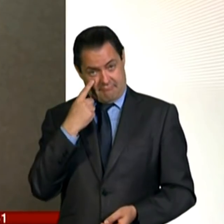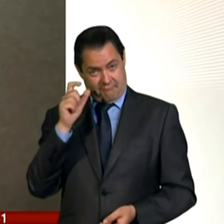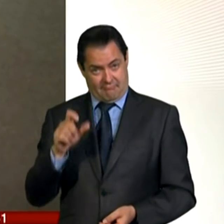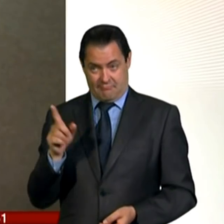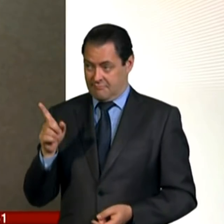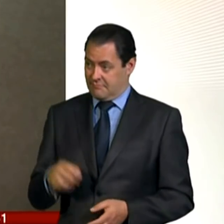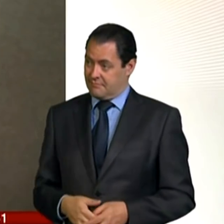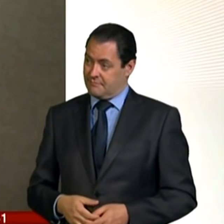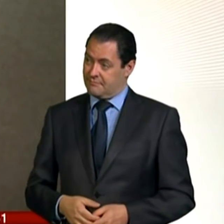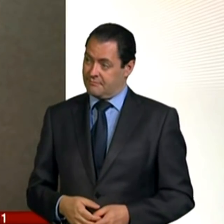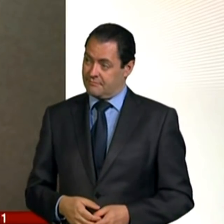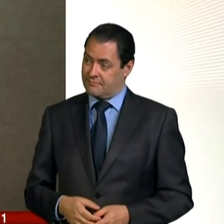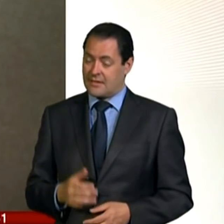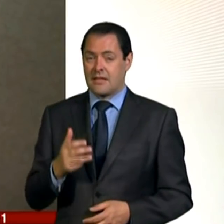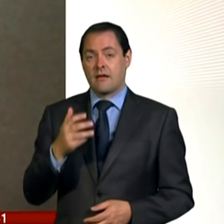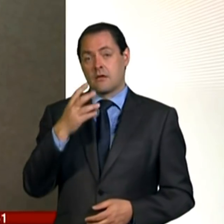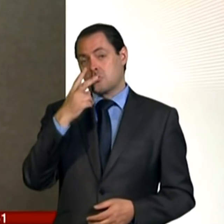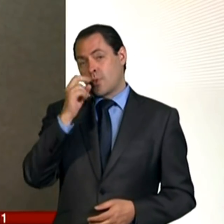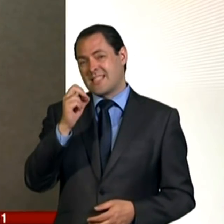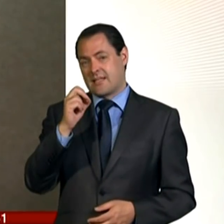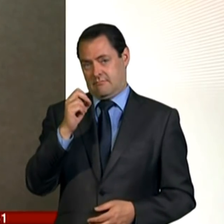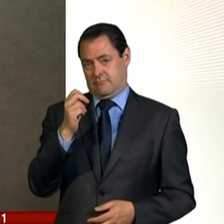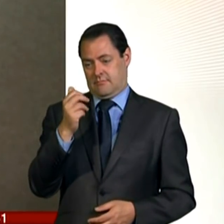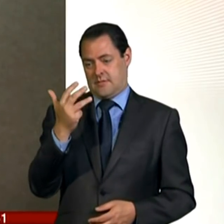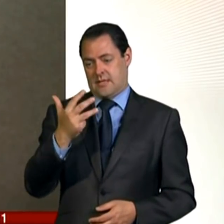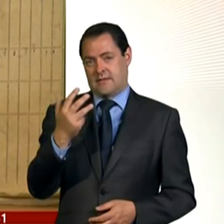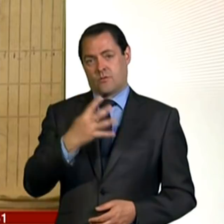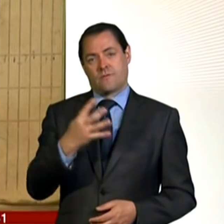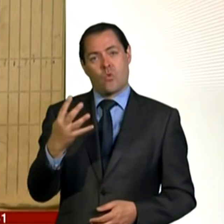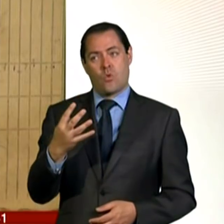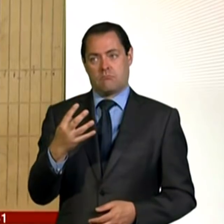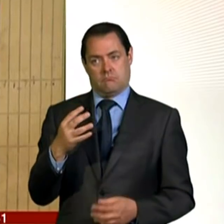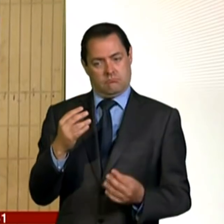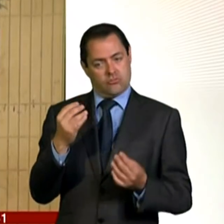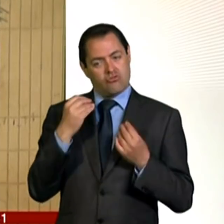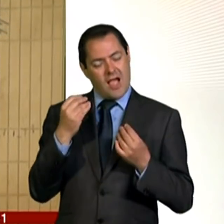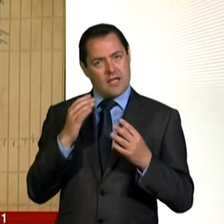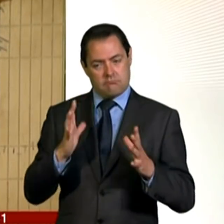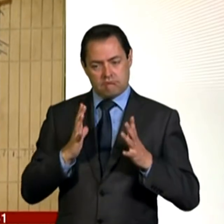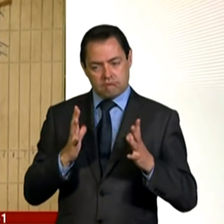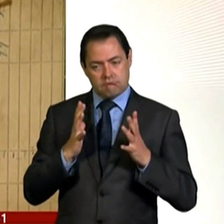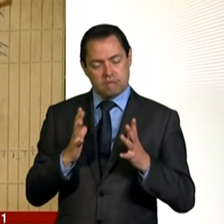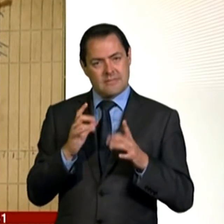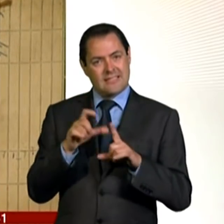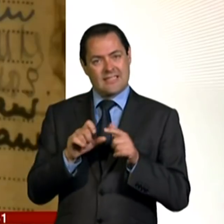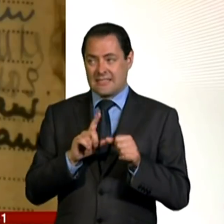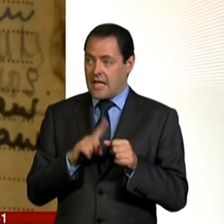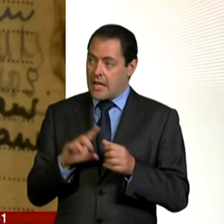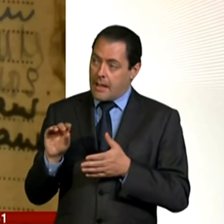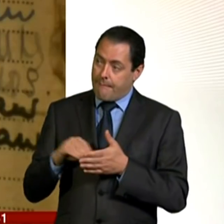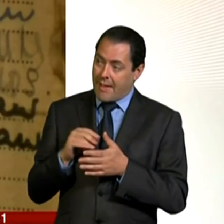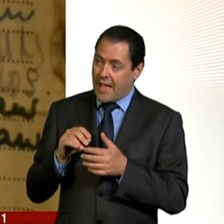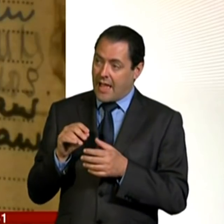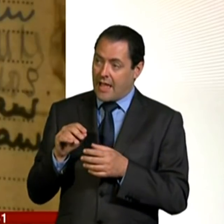In 1944, a 20-year-old paratrooper was training for D-Day. His army paybook shows how some of his training